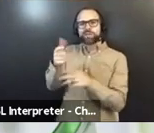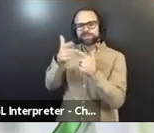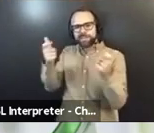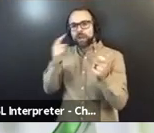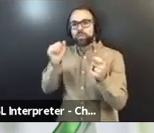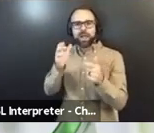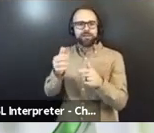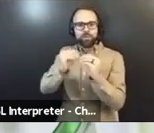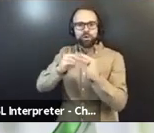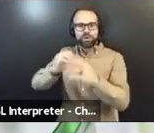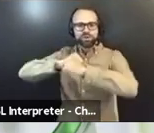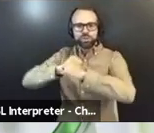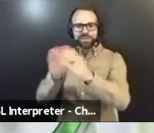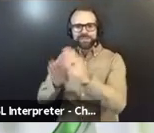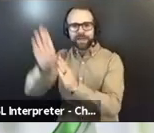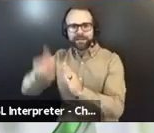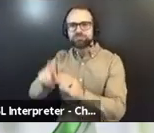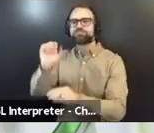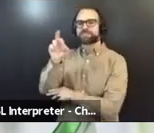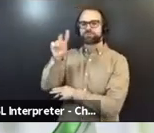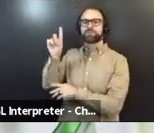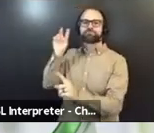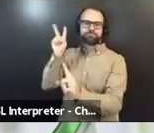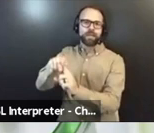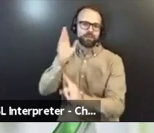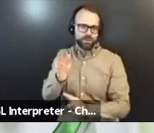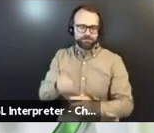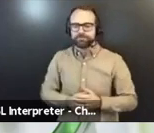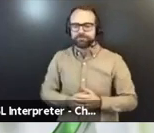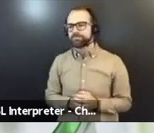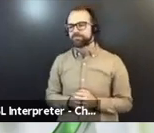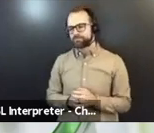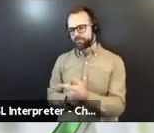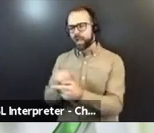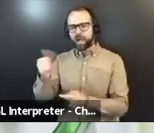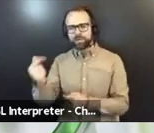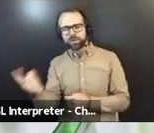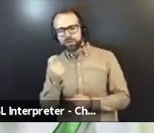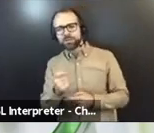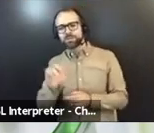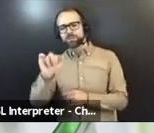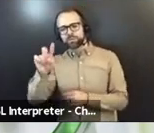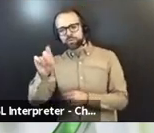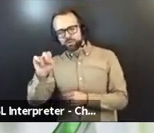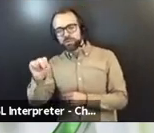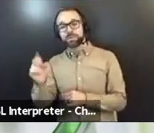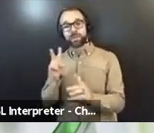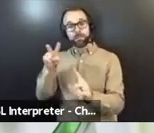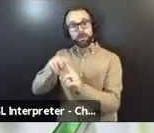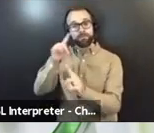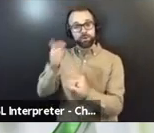SR&ED there. Okay, cool. And does this apply to service or teaching